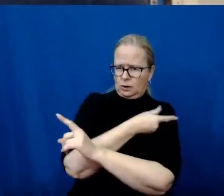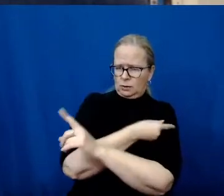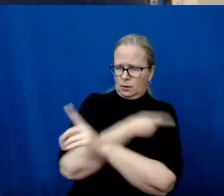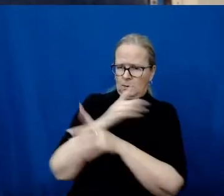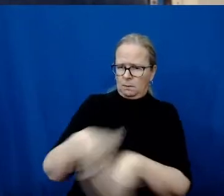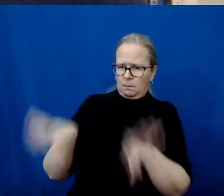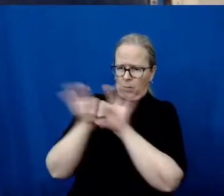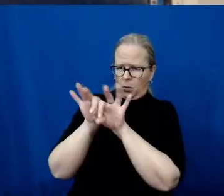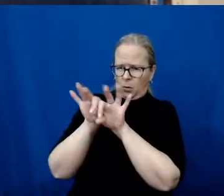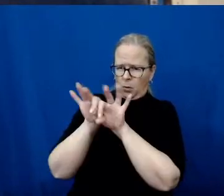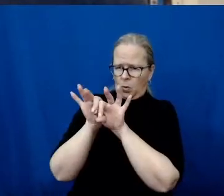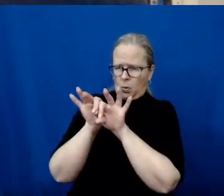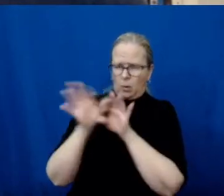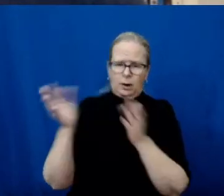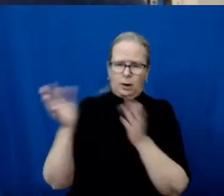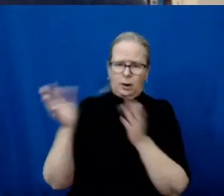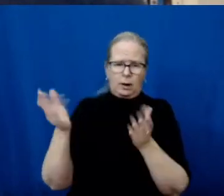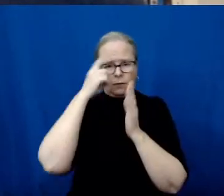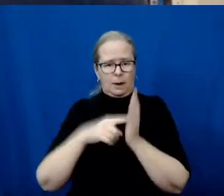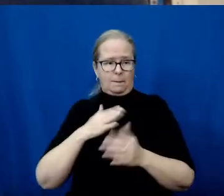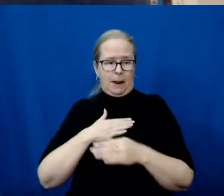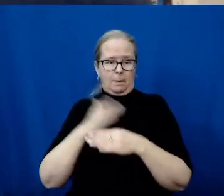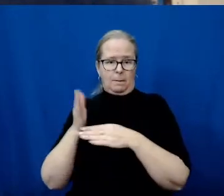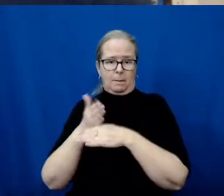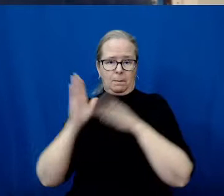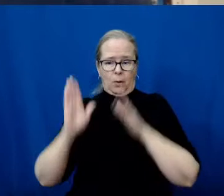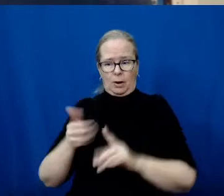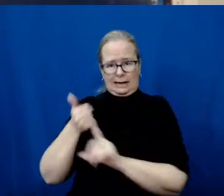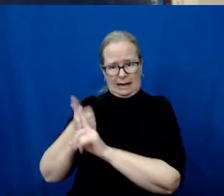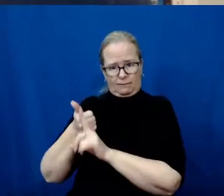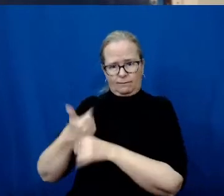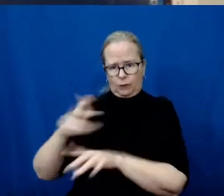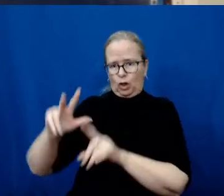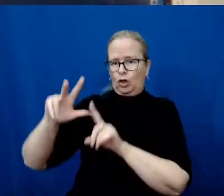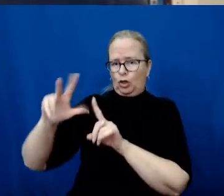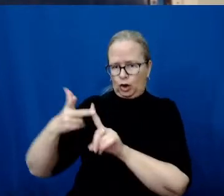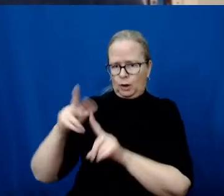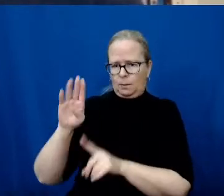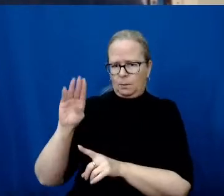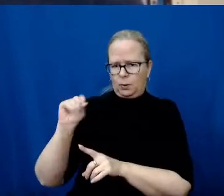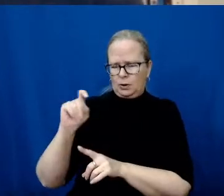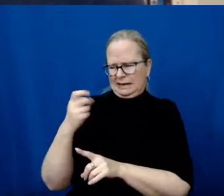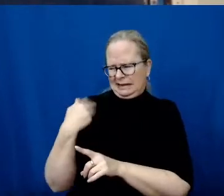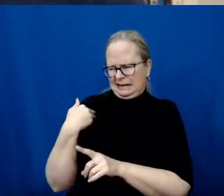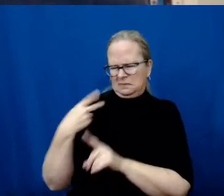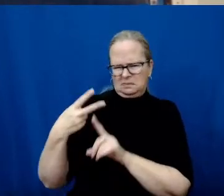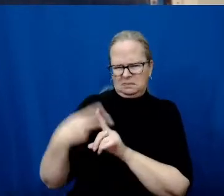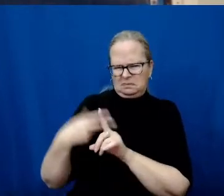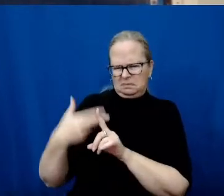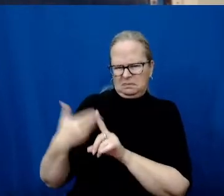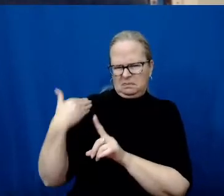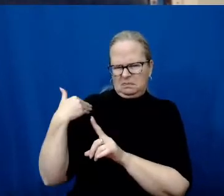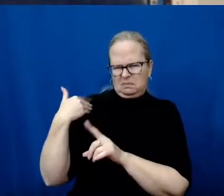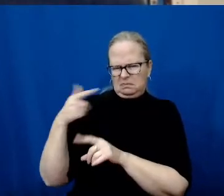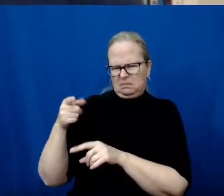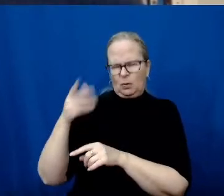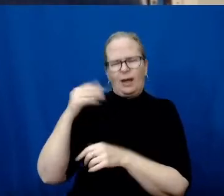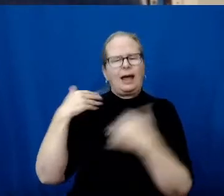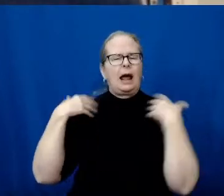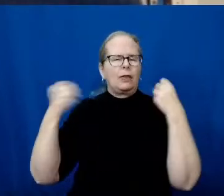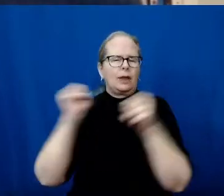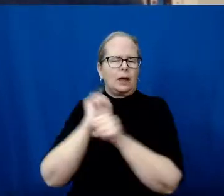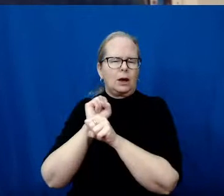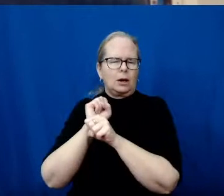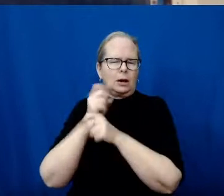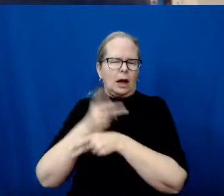a month or two before as a healthcare worker, and I myself was boosted the day before she started